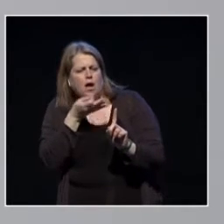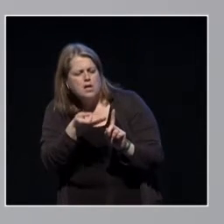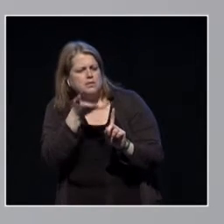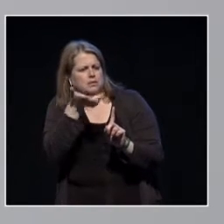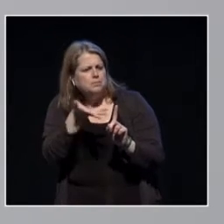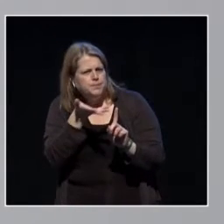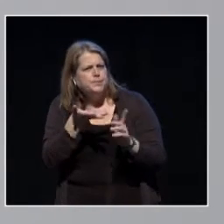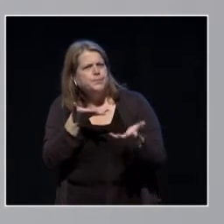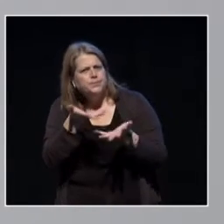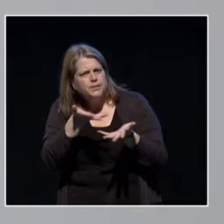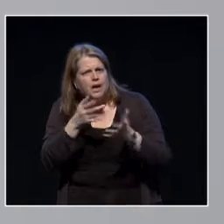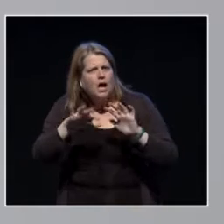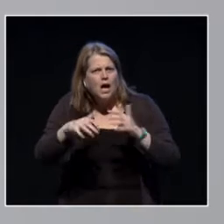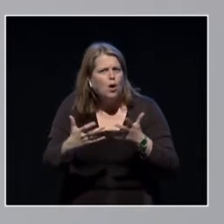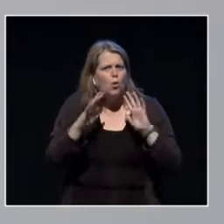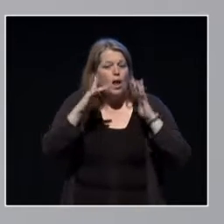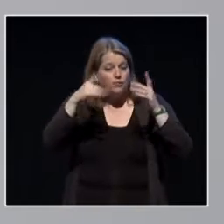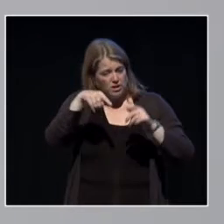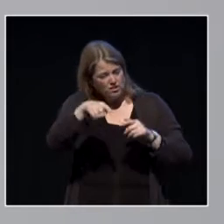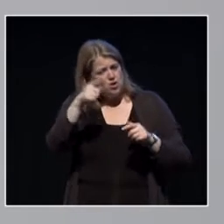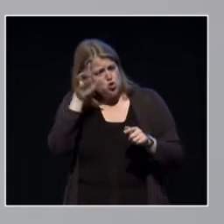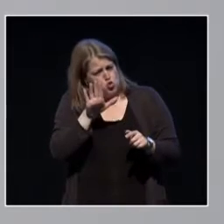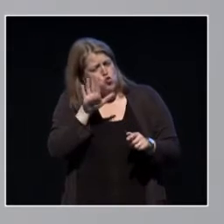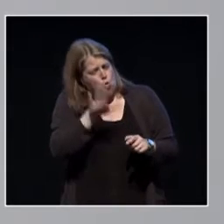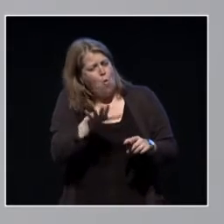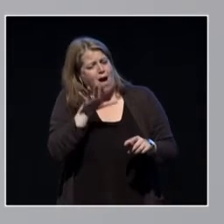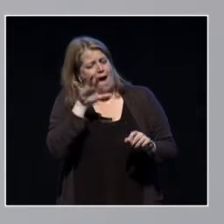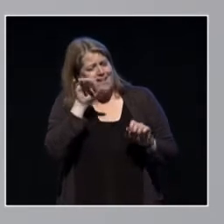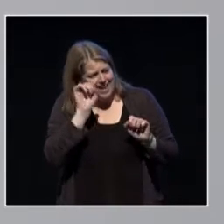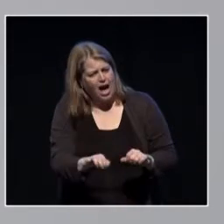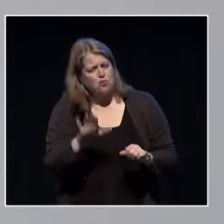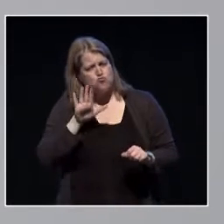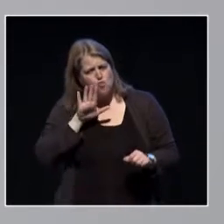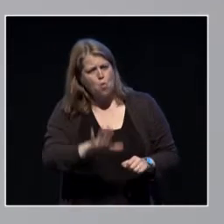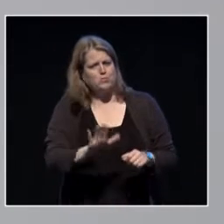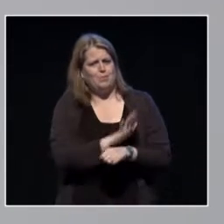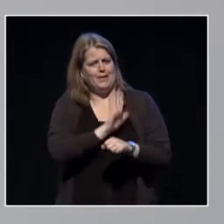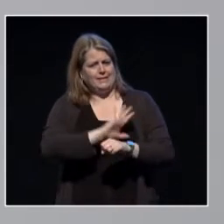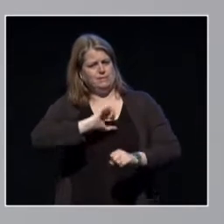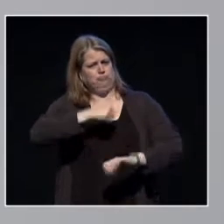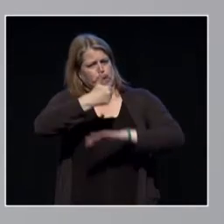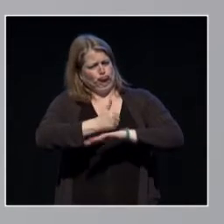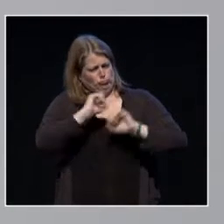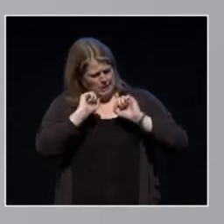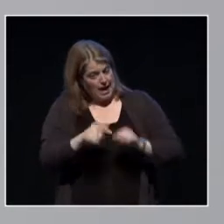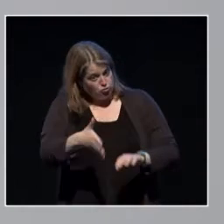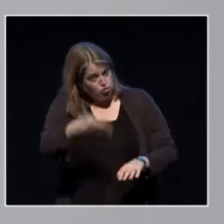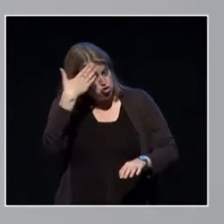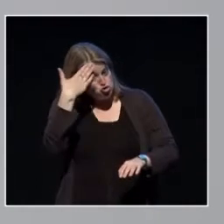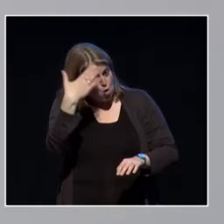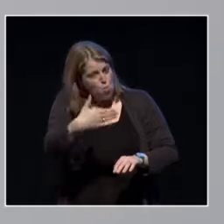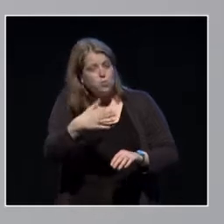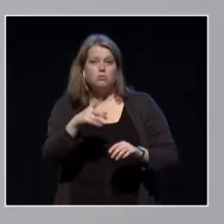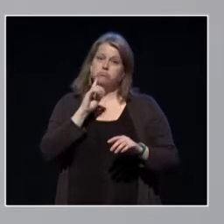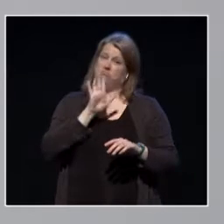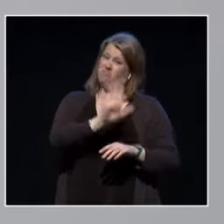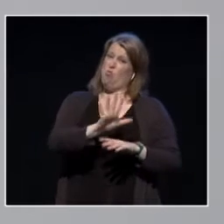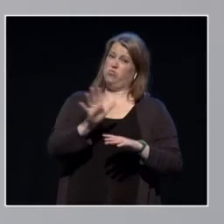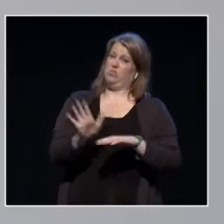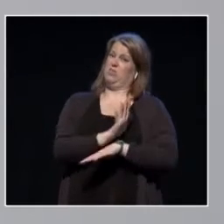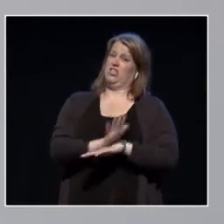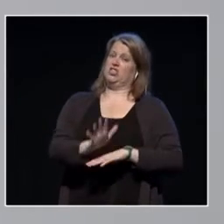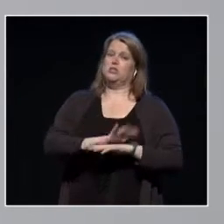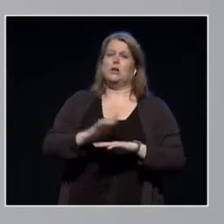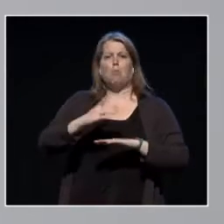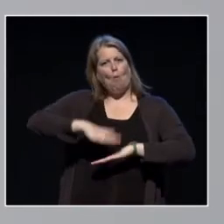her skills and experience to be an entrepreneur, because that could potentially give her a better income and also